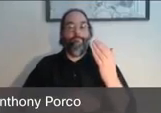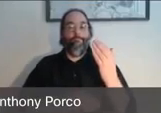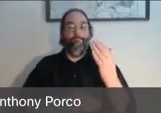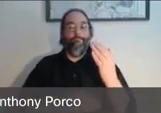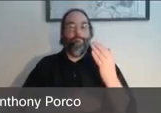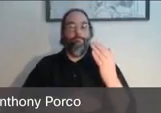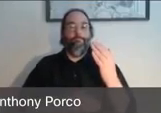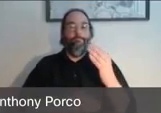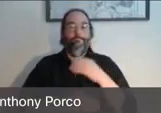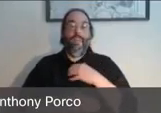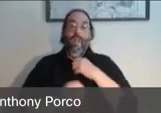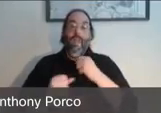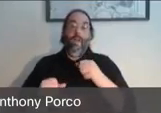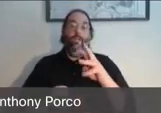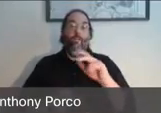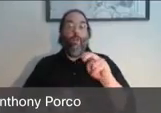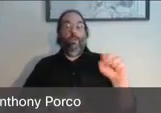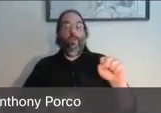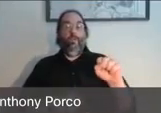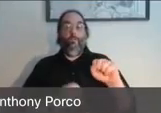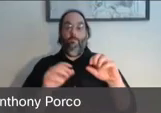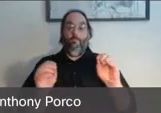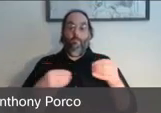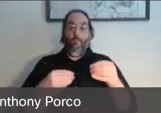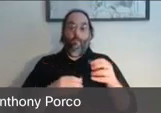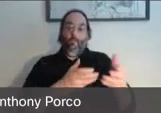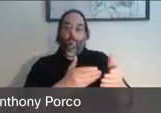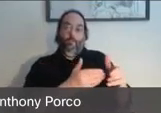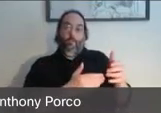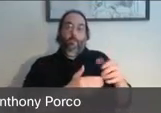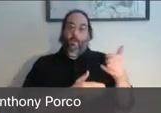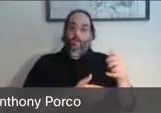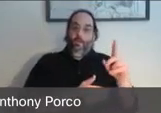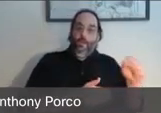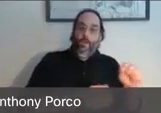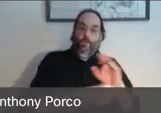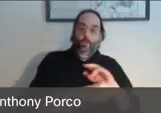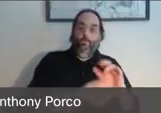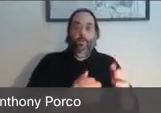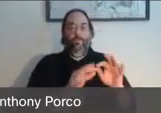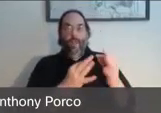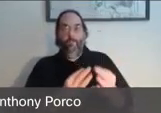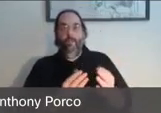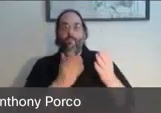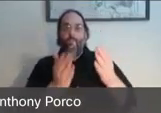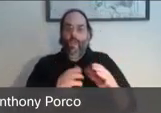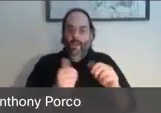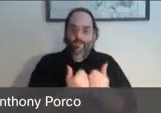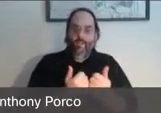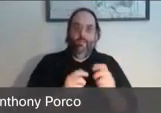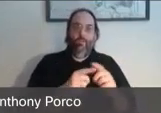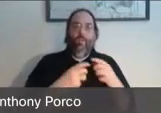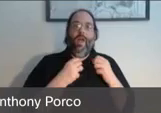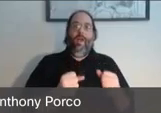The Health and Wellness Unit works closely with other DDS units and departments, families, provider agencies, and healthcare facilities